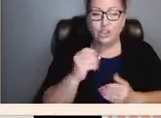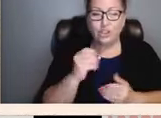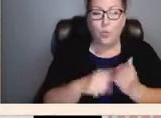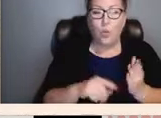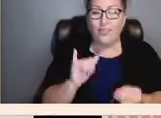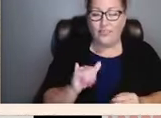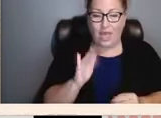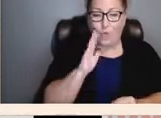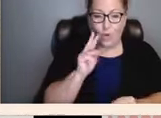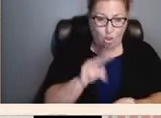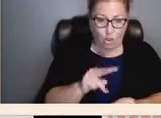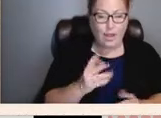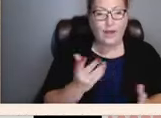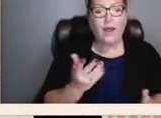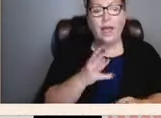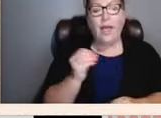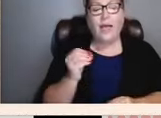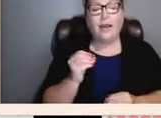of course,